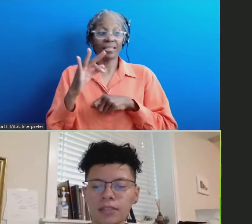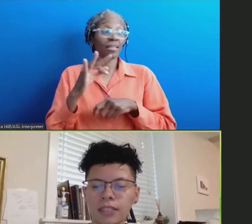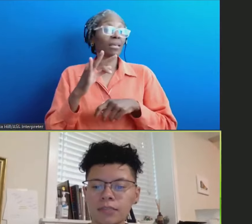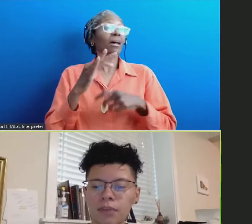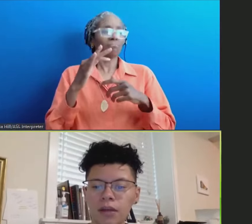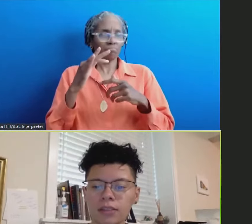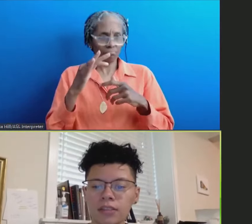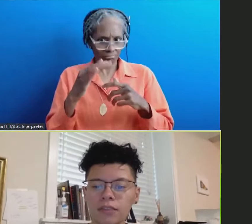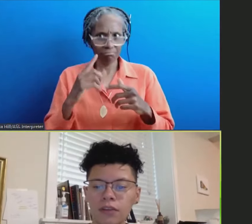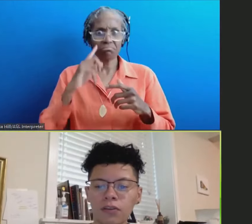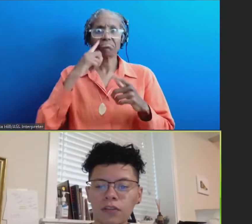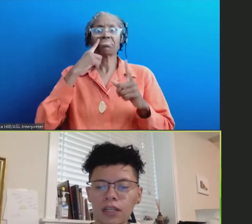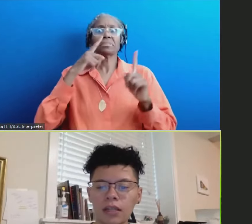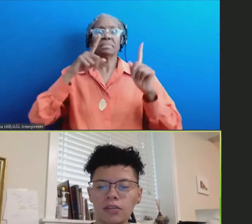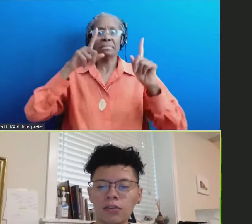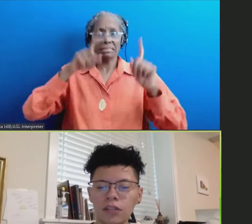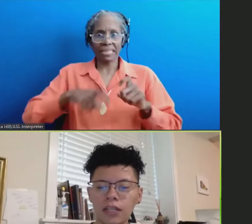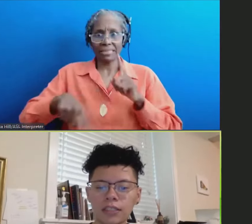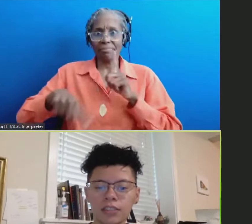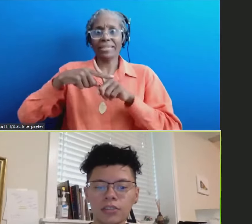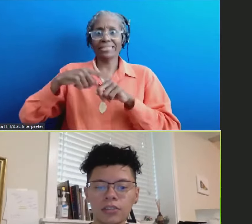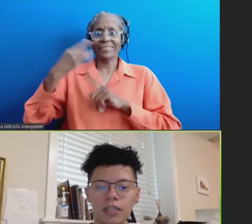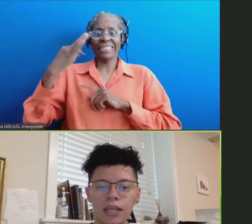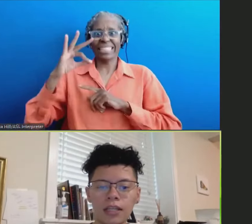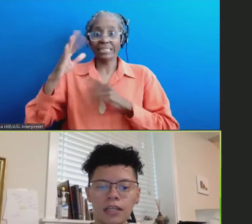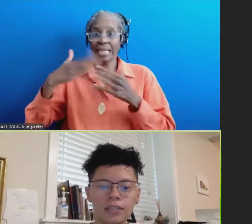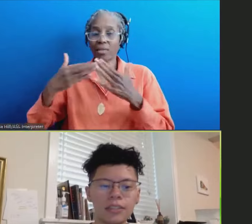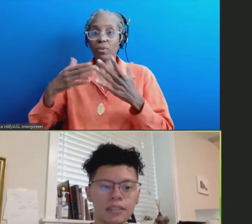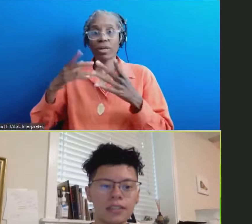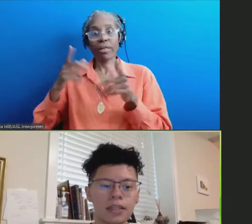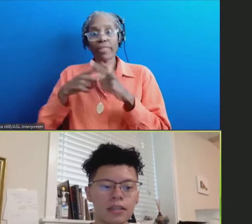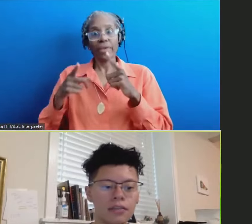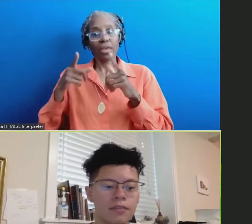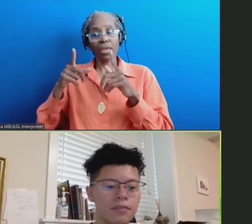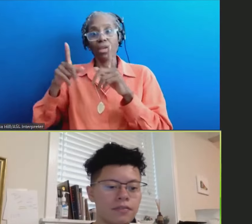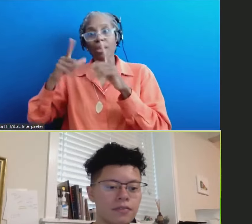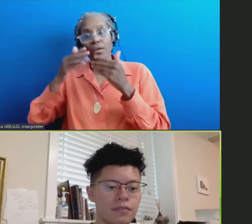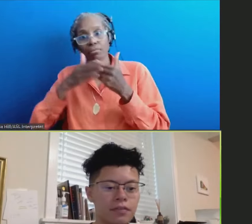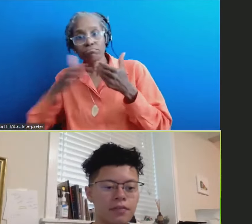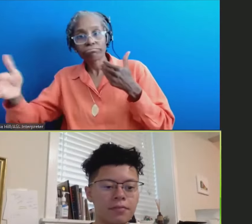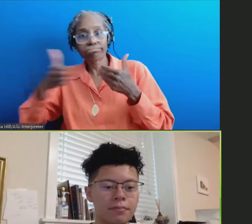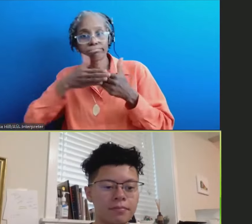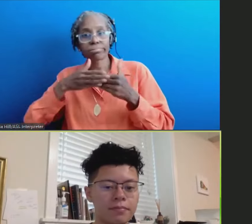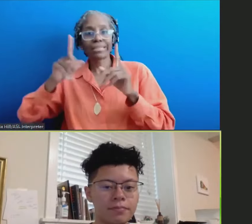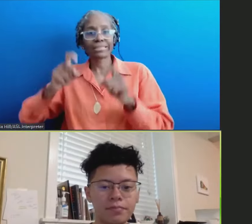they test positive for COVID-19 should they then test again?